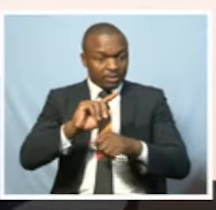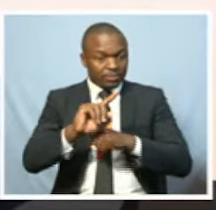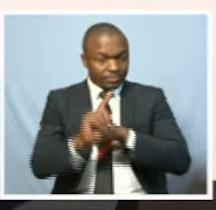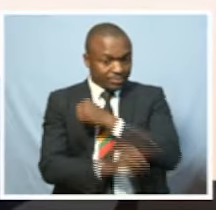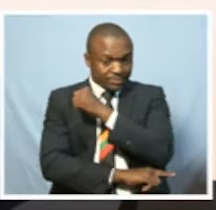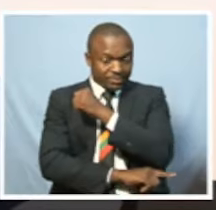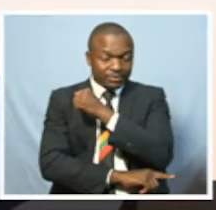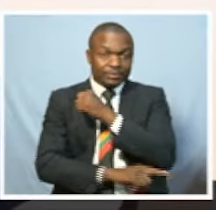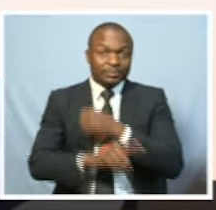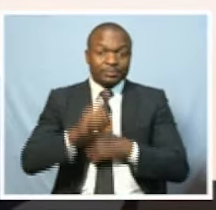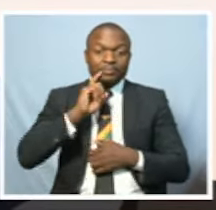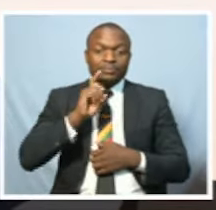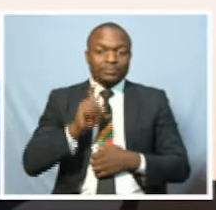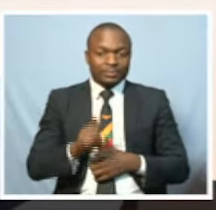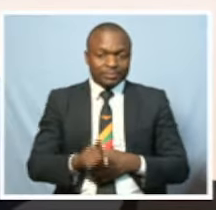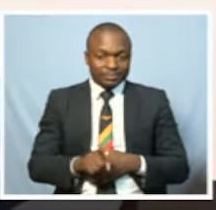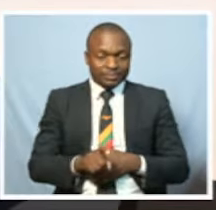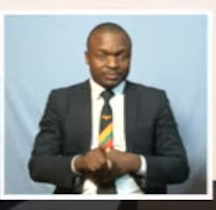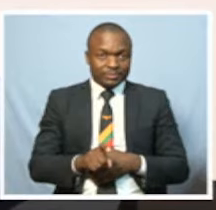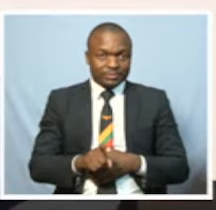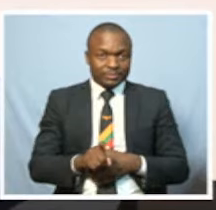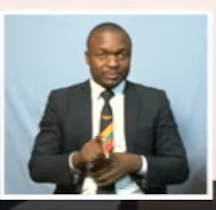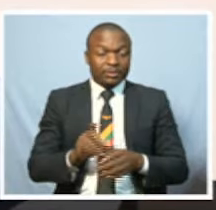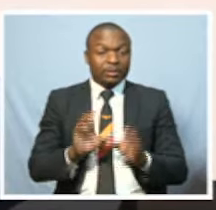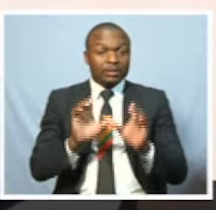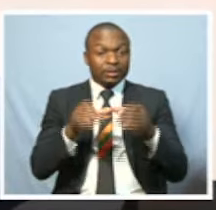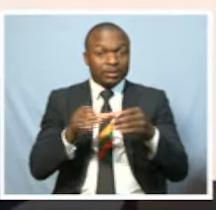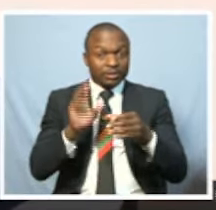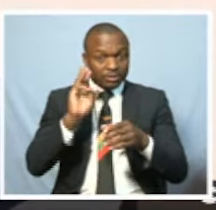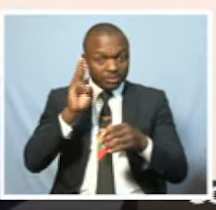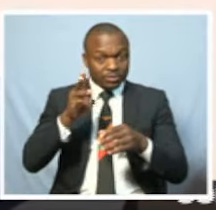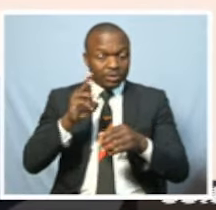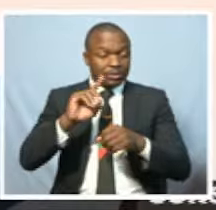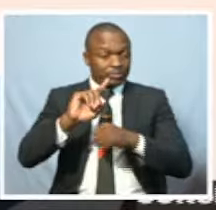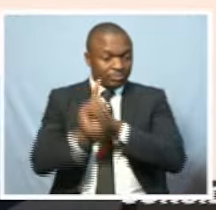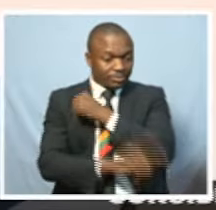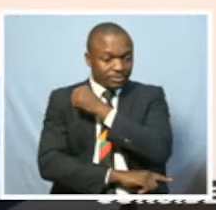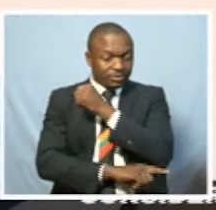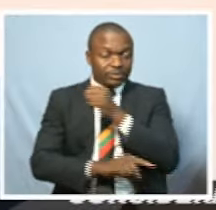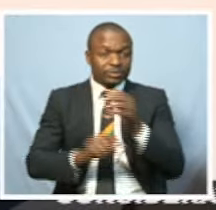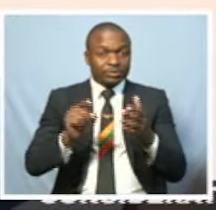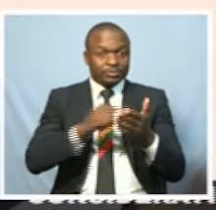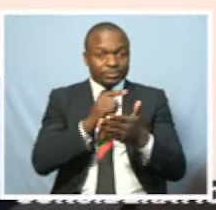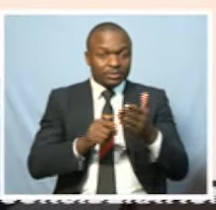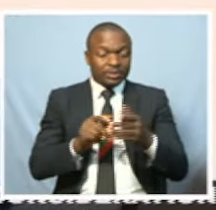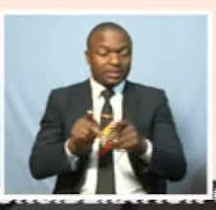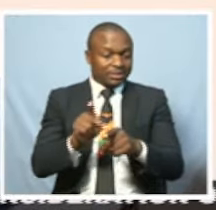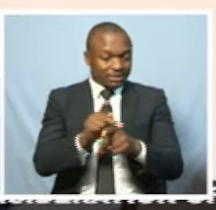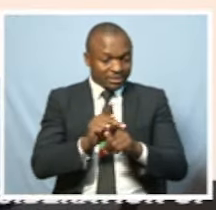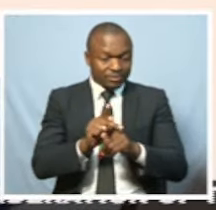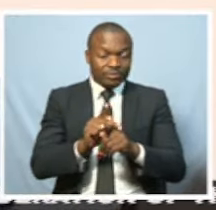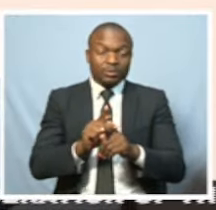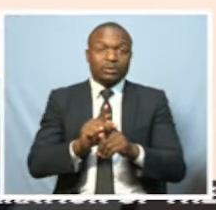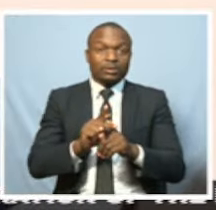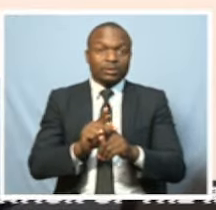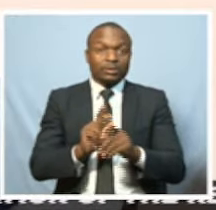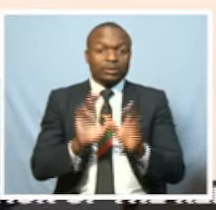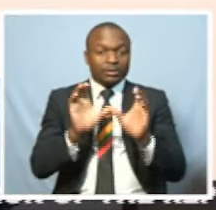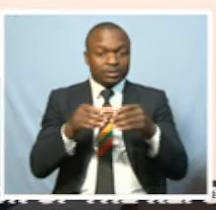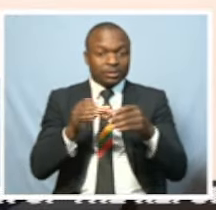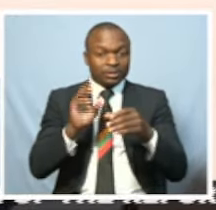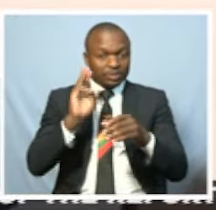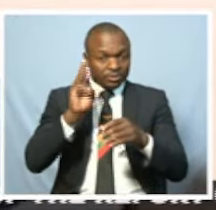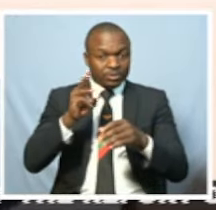it should read council will discipline. We council carefully discipline. Council